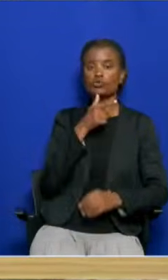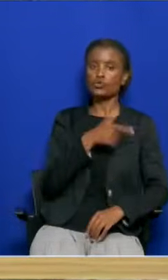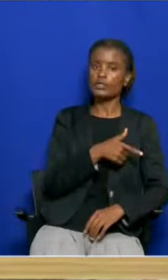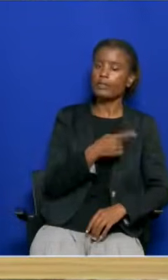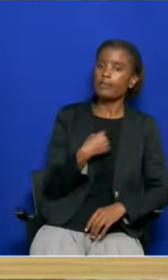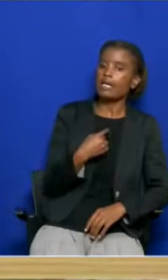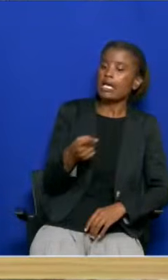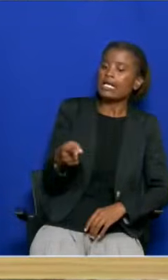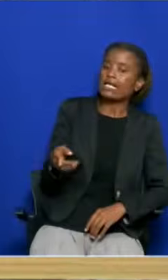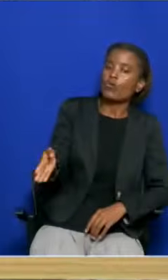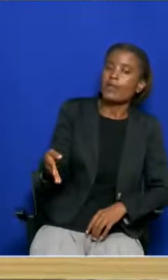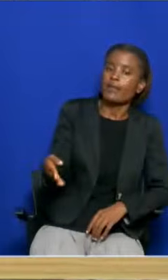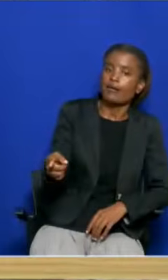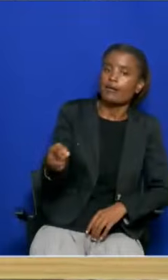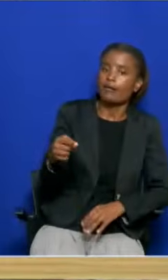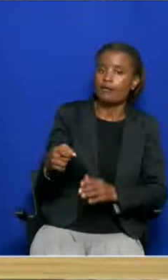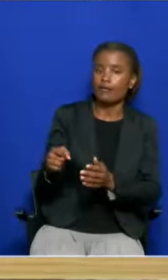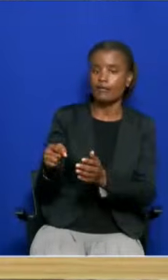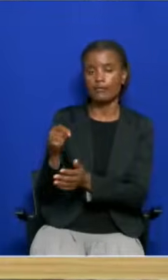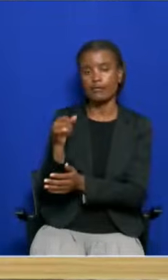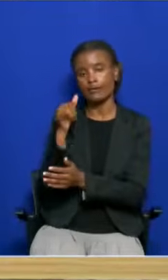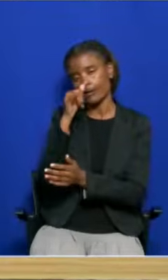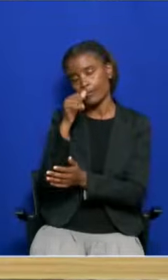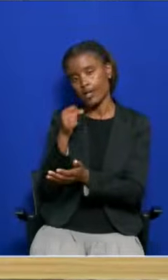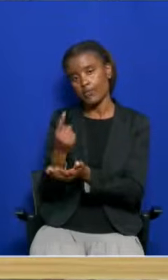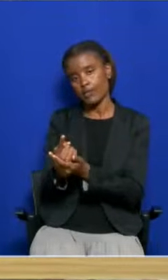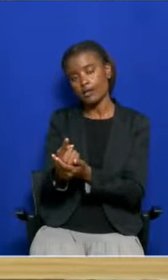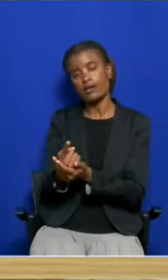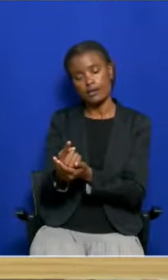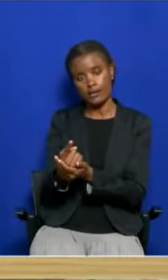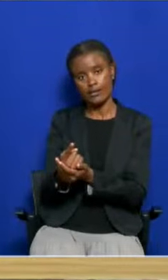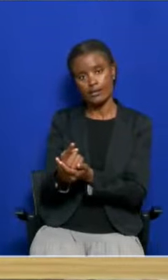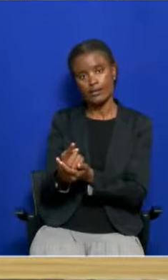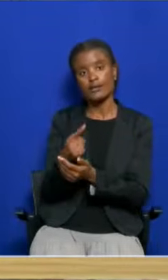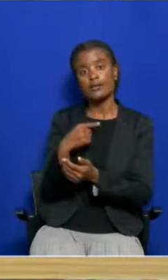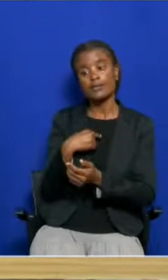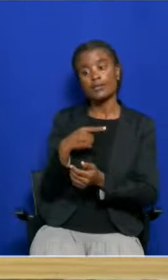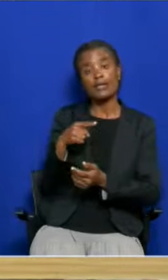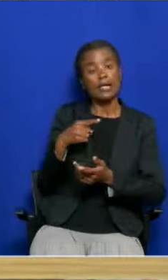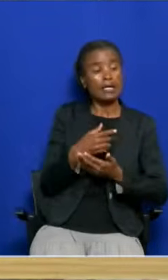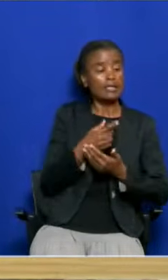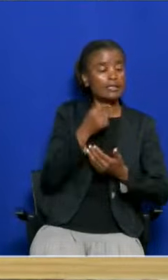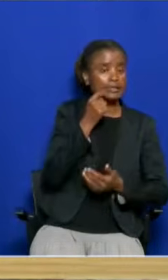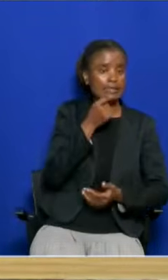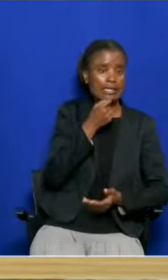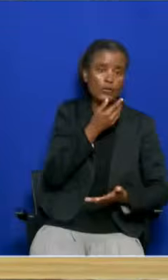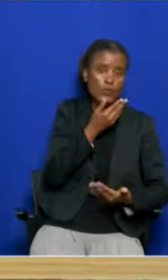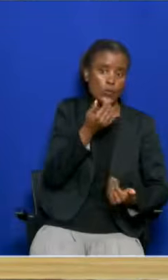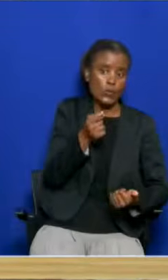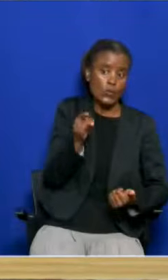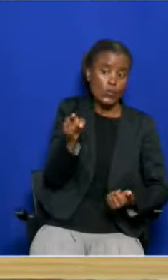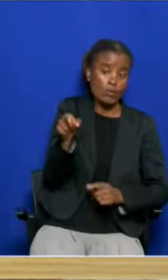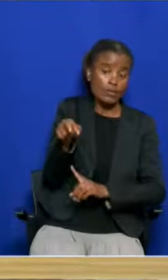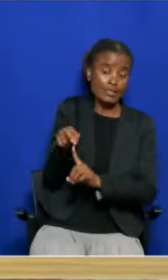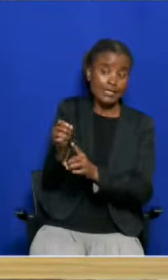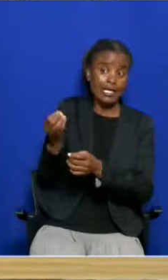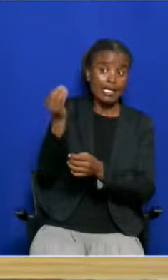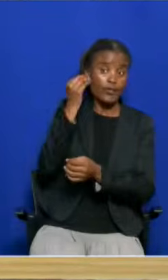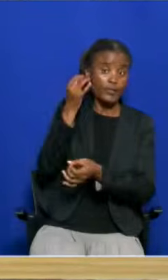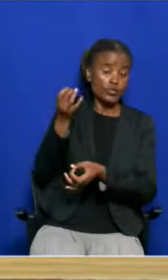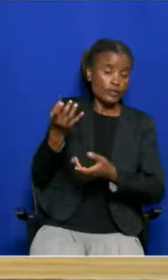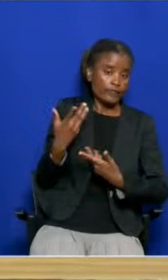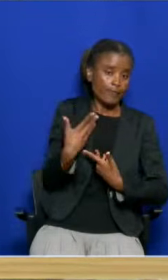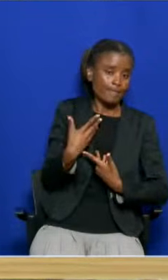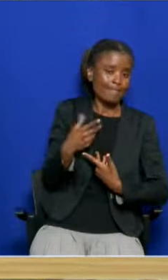there. It's Zoom who's giving me this information. I then